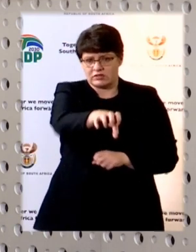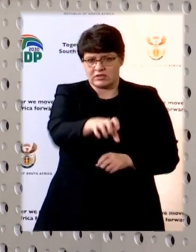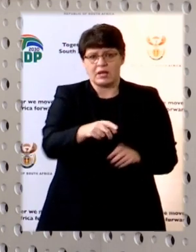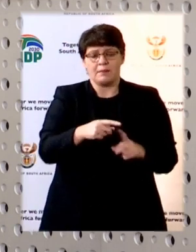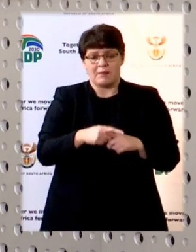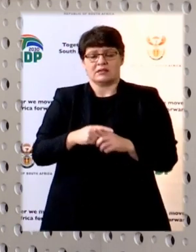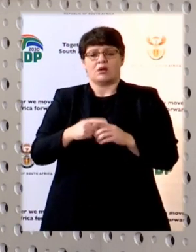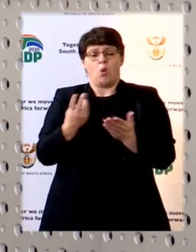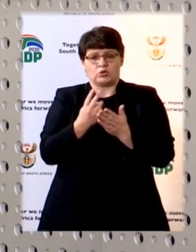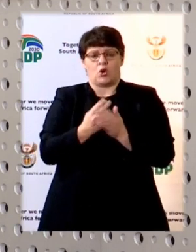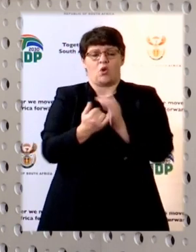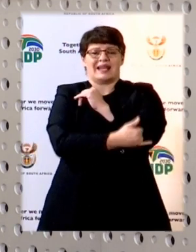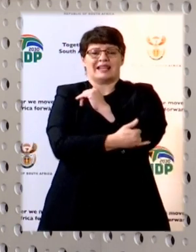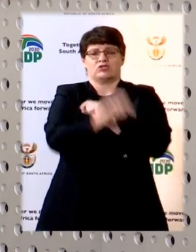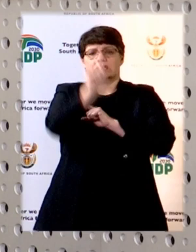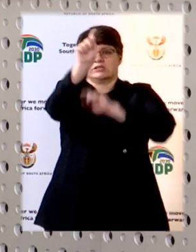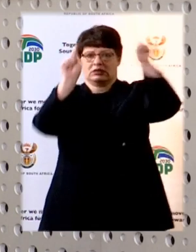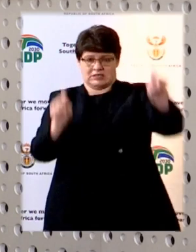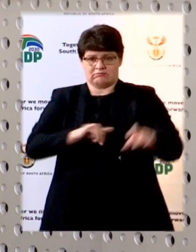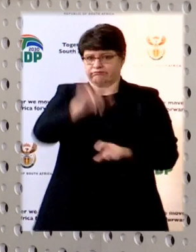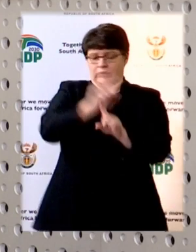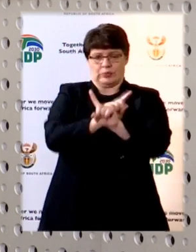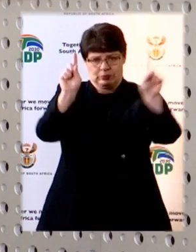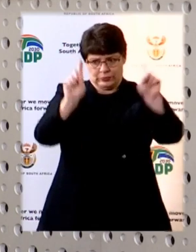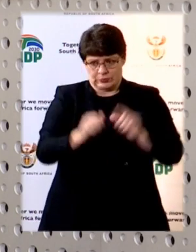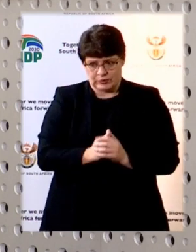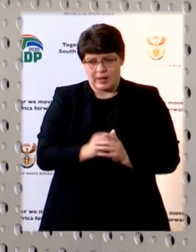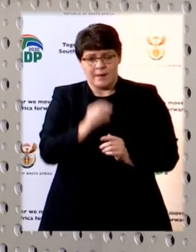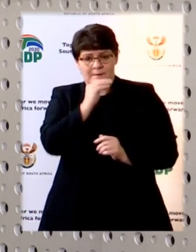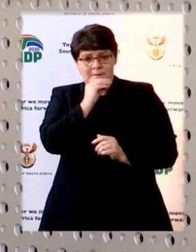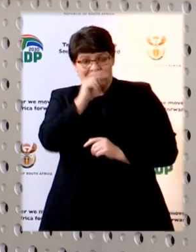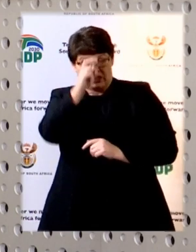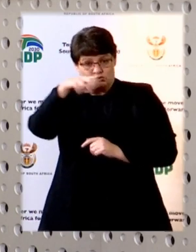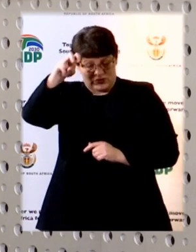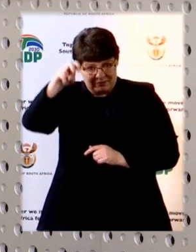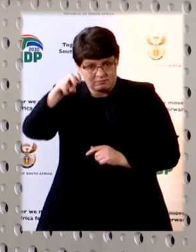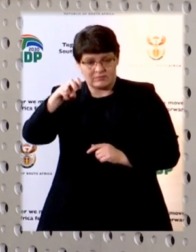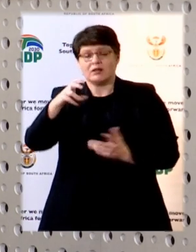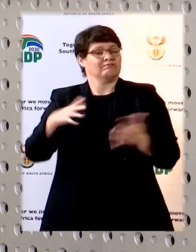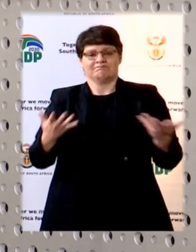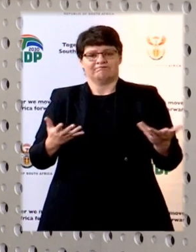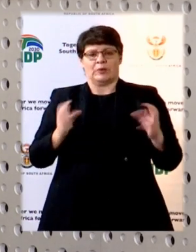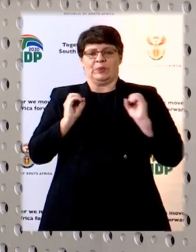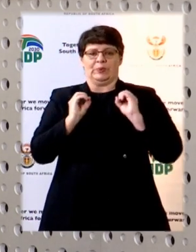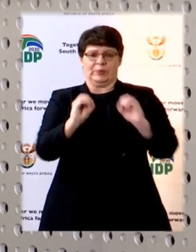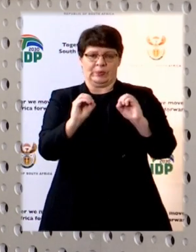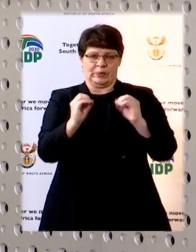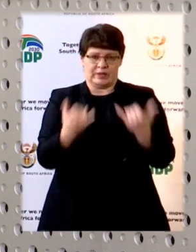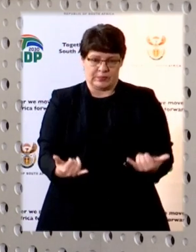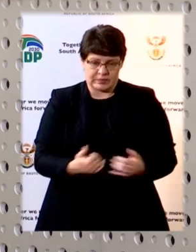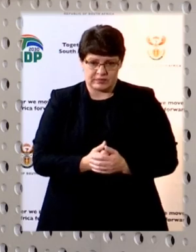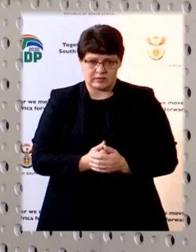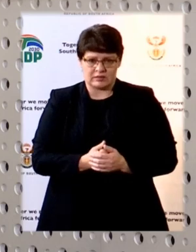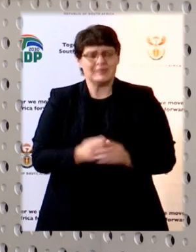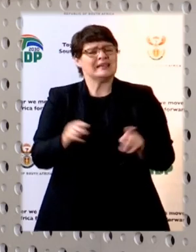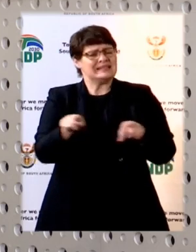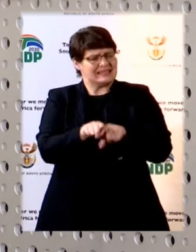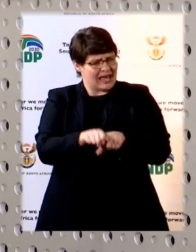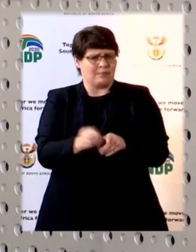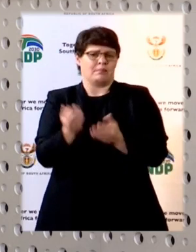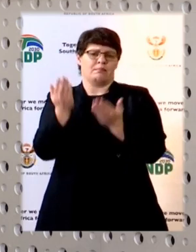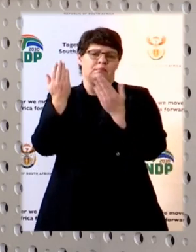not only across borders, but also within our country, has meant that tourism-related activities are non-existent. As